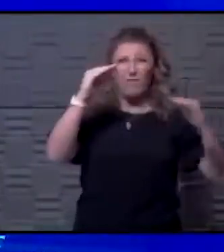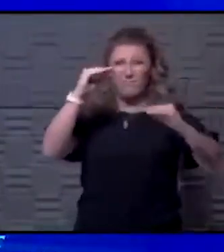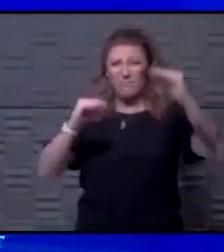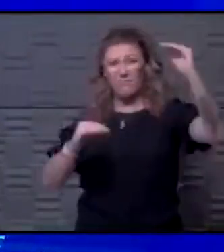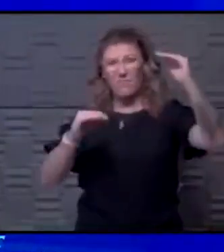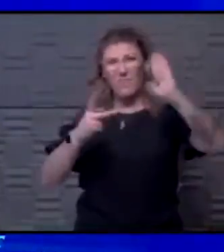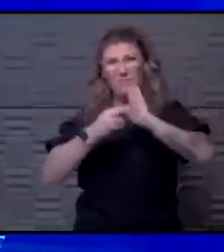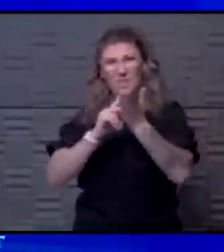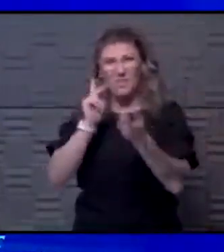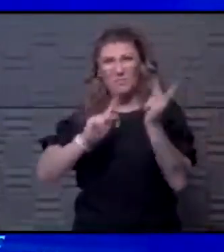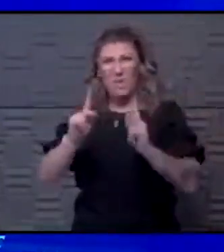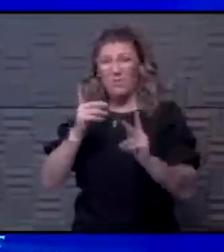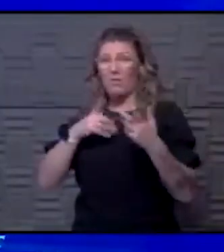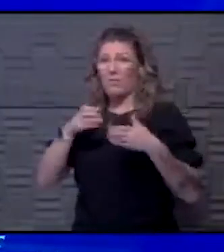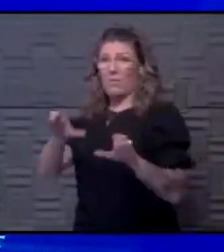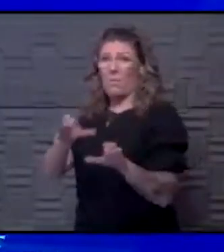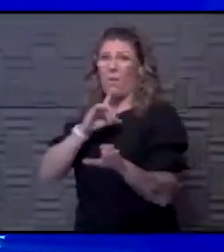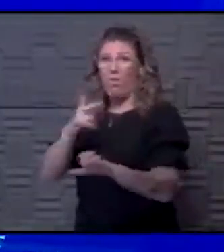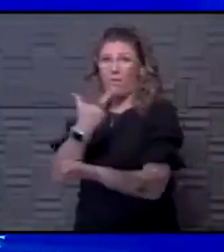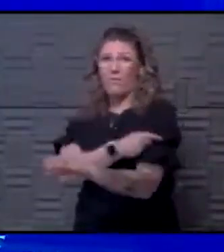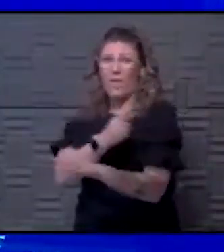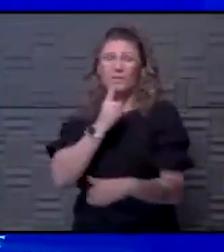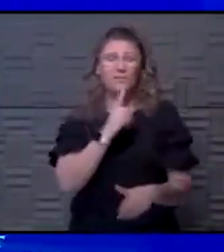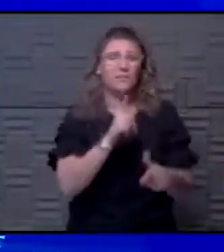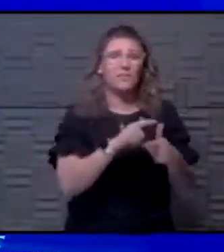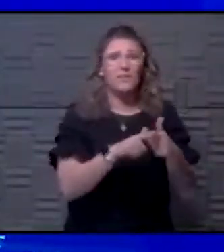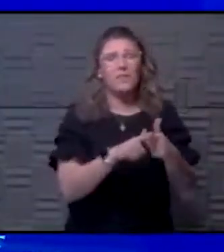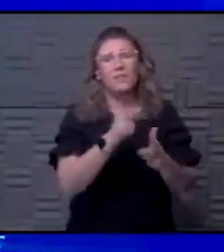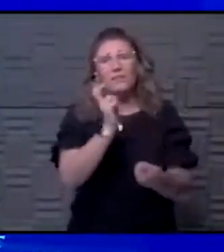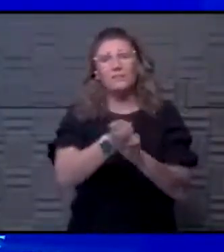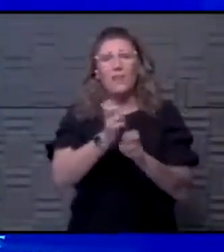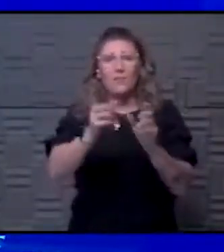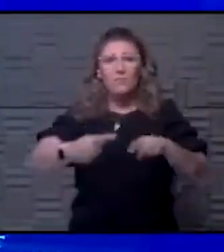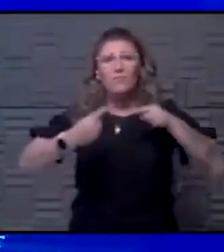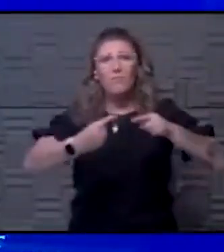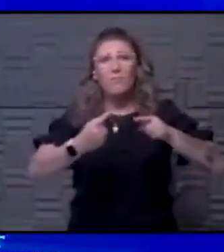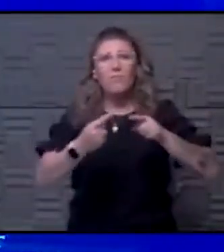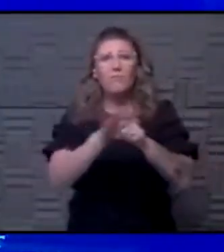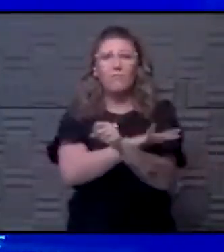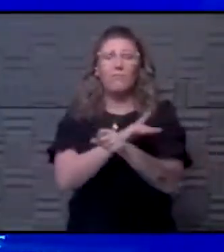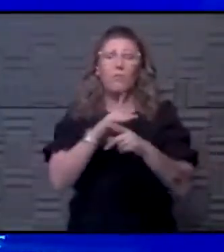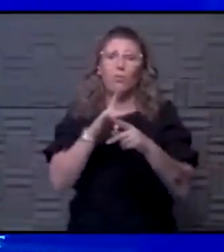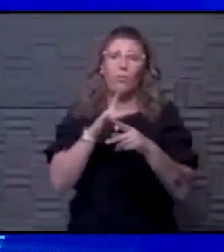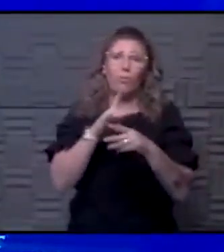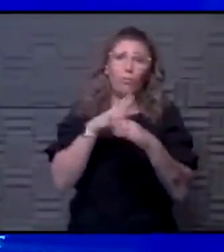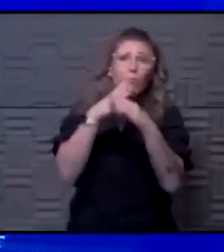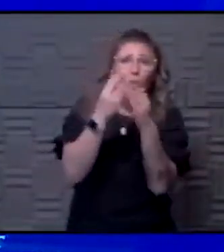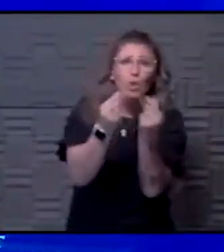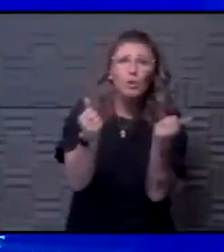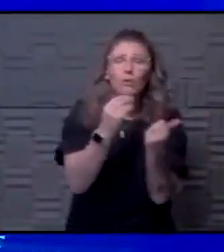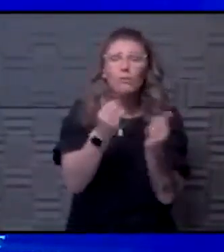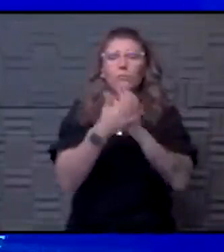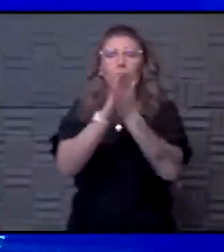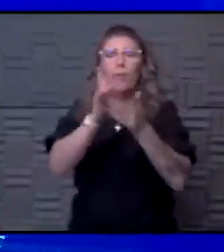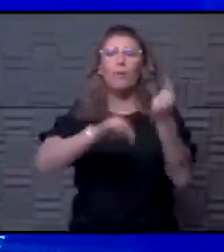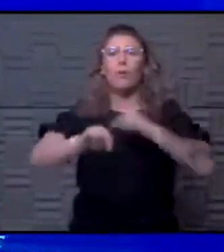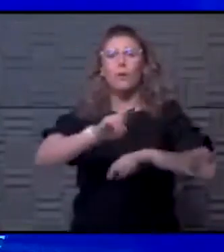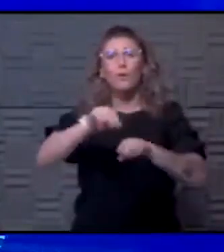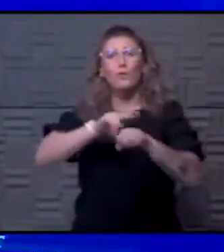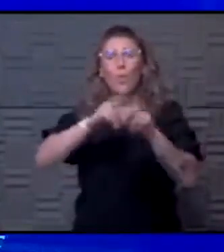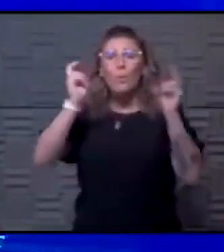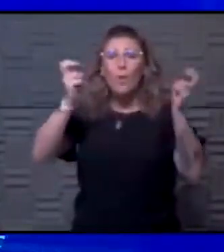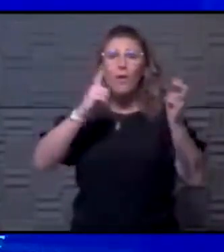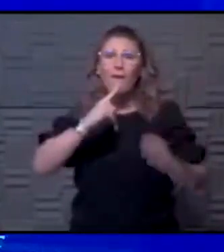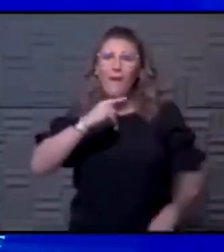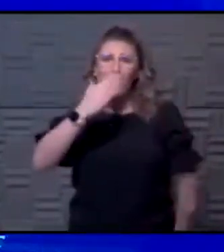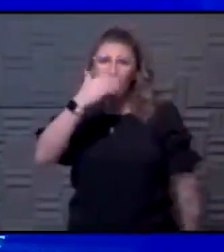getting vaccinated. If people aren't getting vaccinated, we're going to have a hard time getting to herd immunity, which means we're going to have a harder time getting all the way back to normal. And, I want to be in